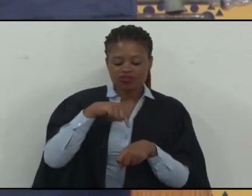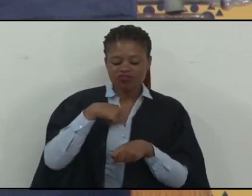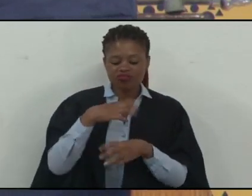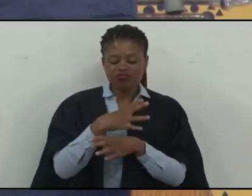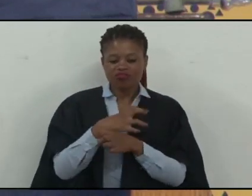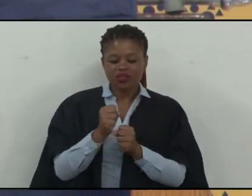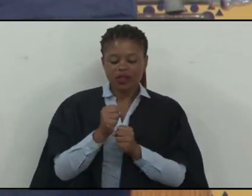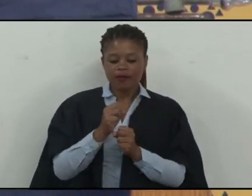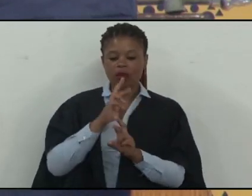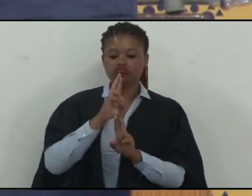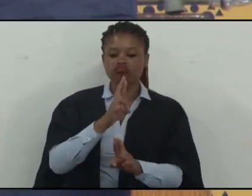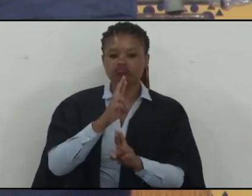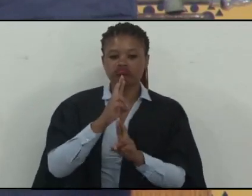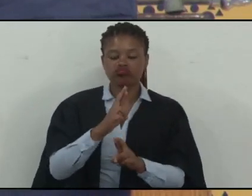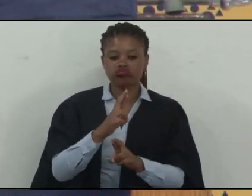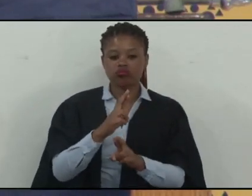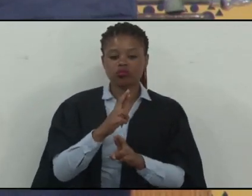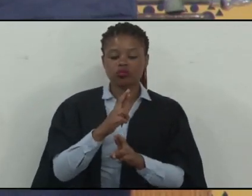become despondent